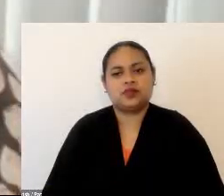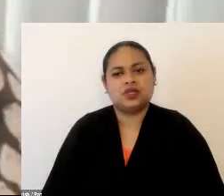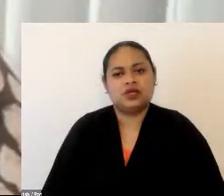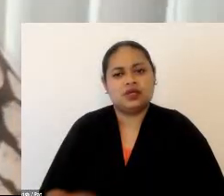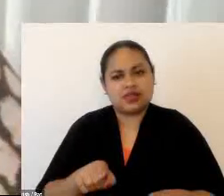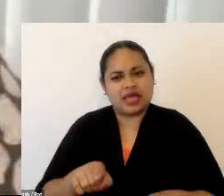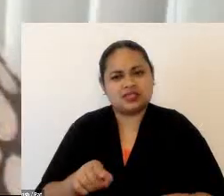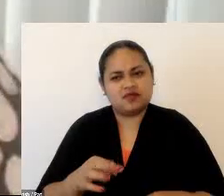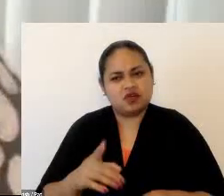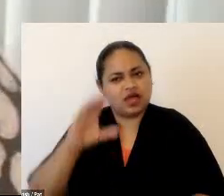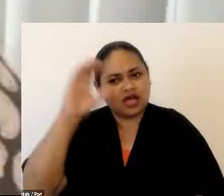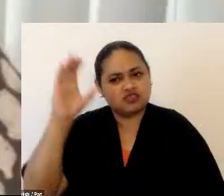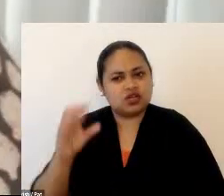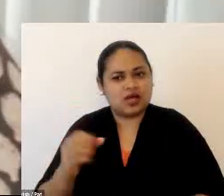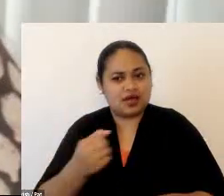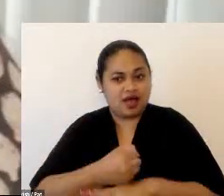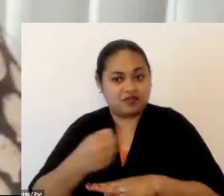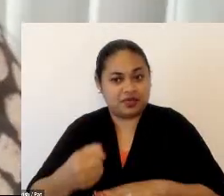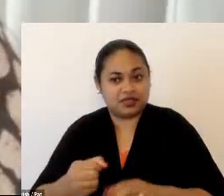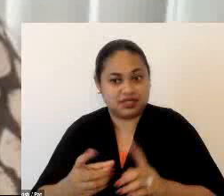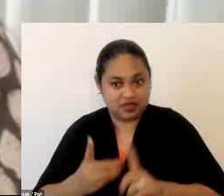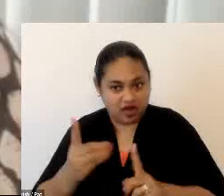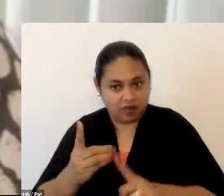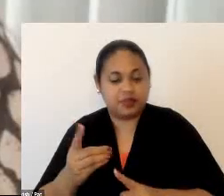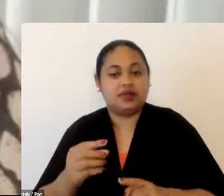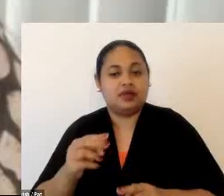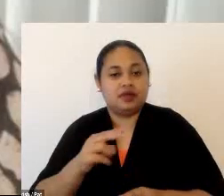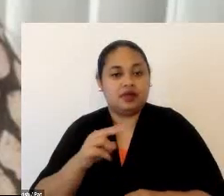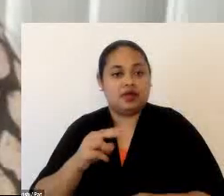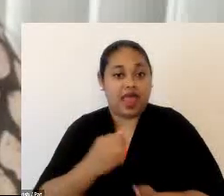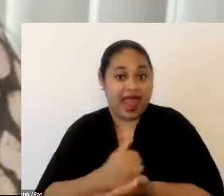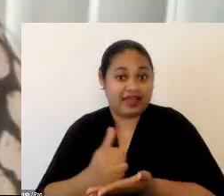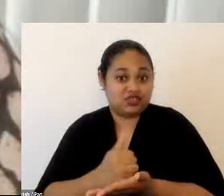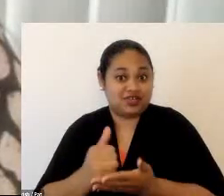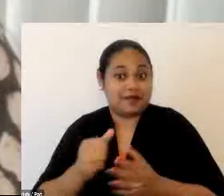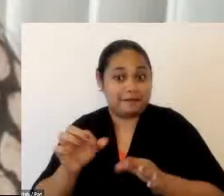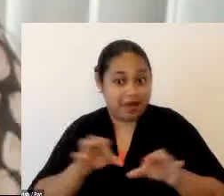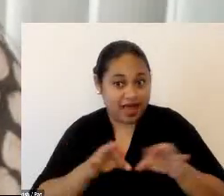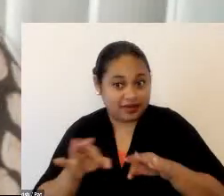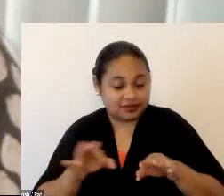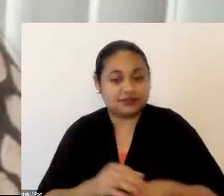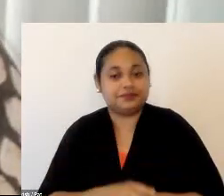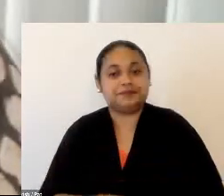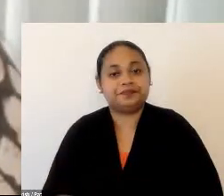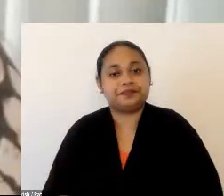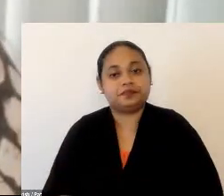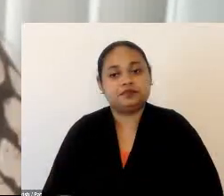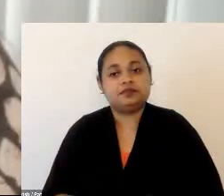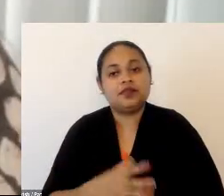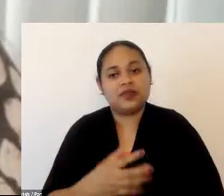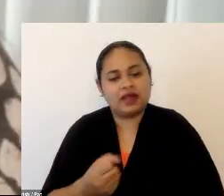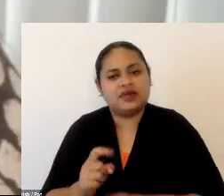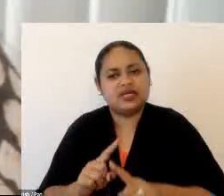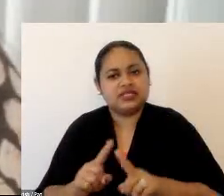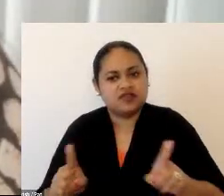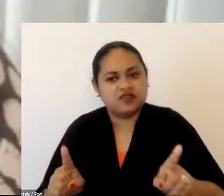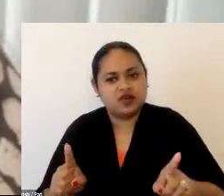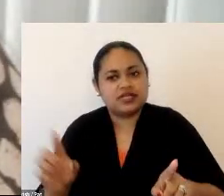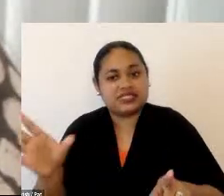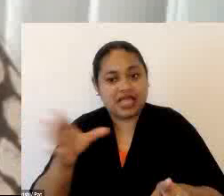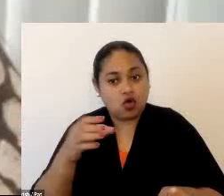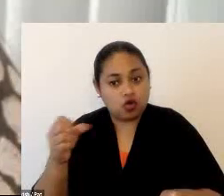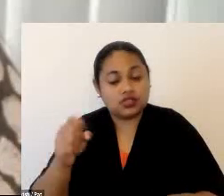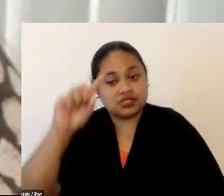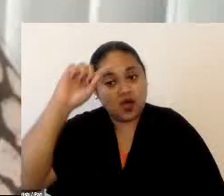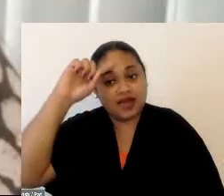when the governments are developing their national action plans. But then also we are supporting consultations with different stakeholders to understand the business and